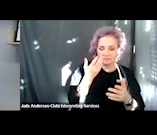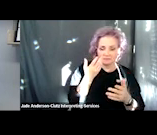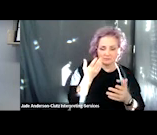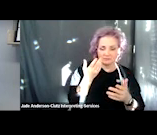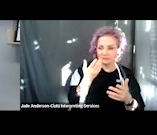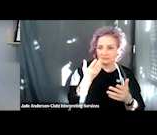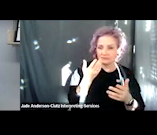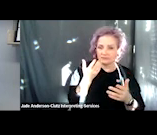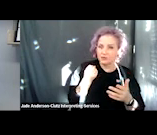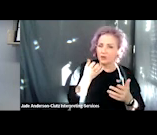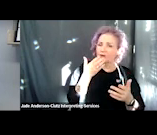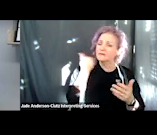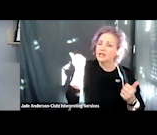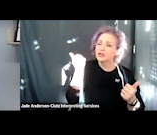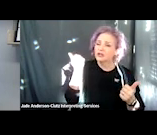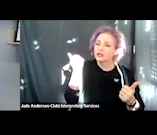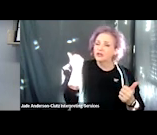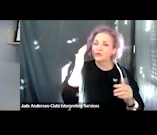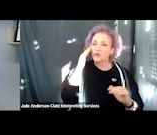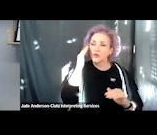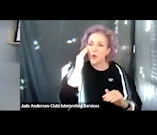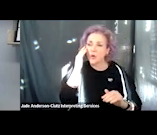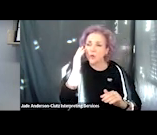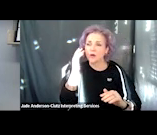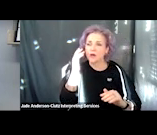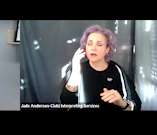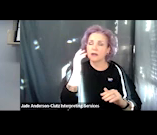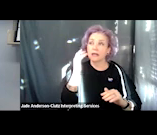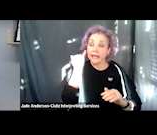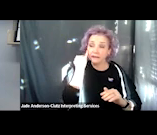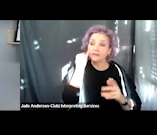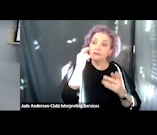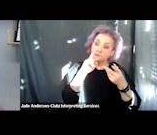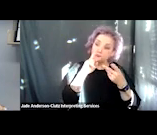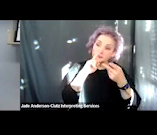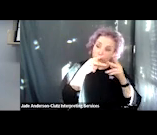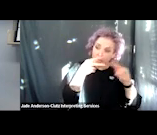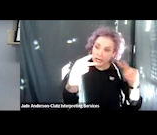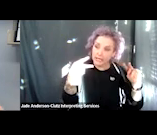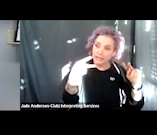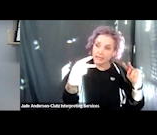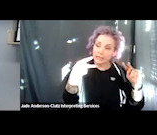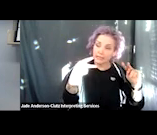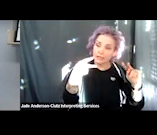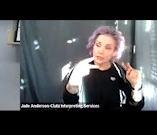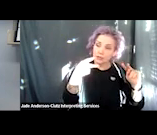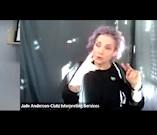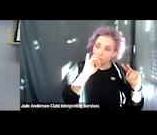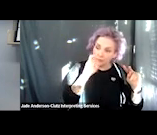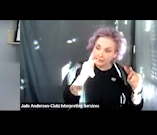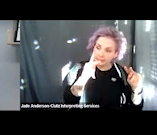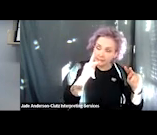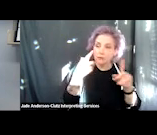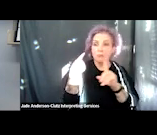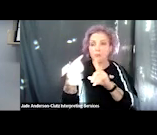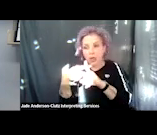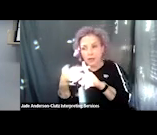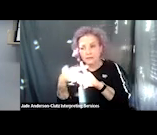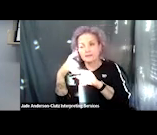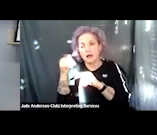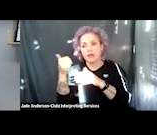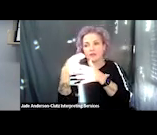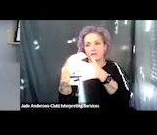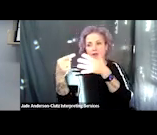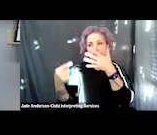the environmental risk factors and the interaction. And so in our study in the lab, in Dr. Suzanne Schmidt's lab, we